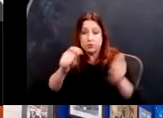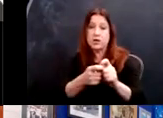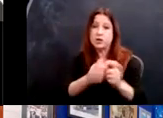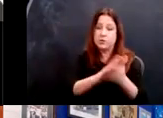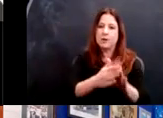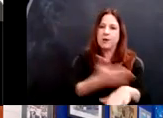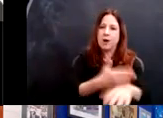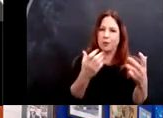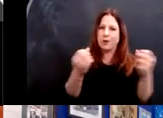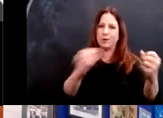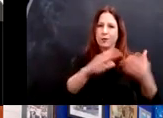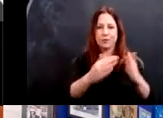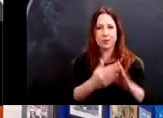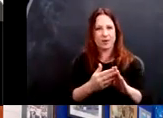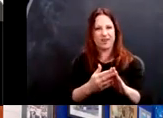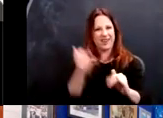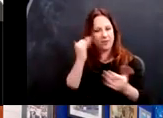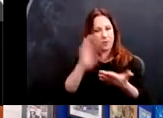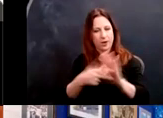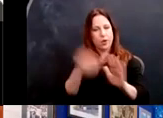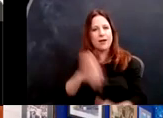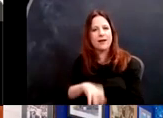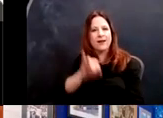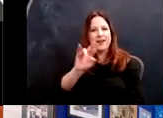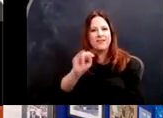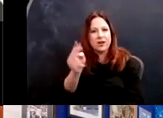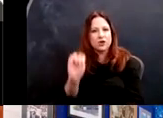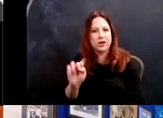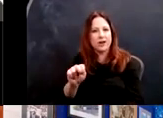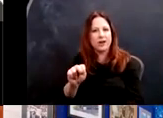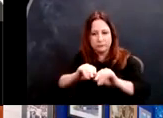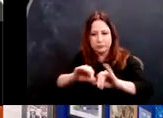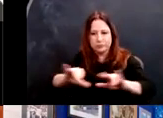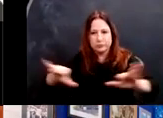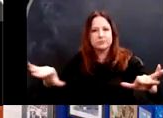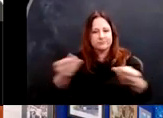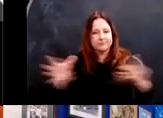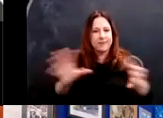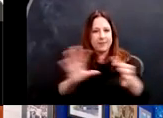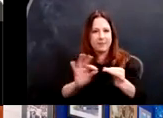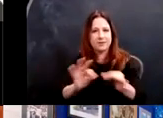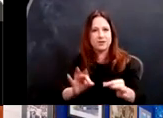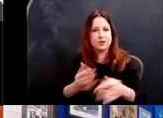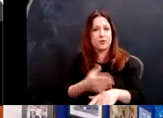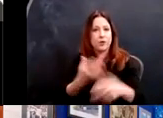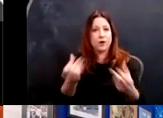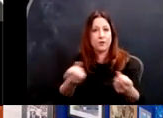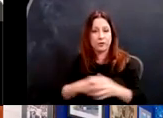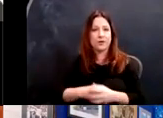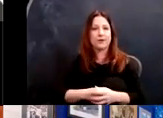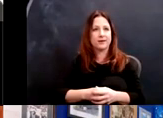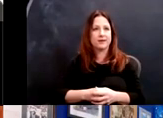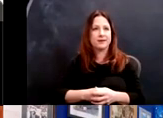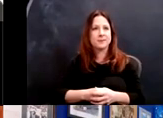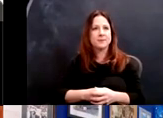the idea of being infectious and carrying the message of recovery? The big lesson for me, and these are